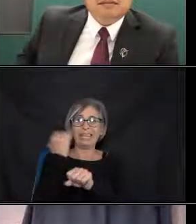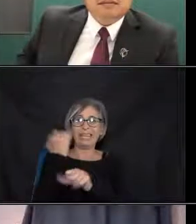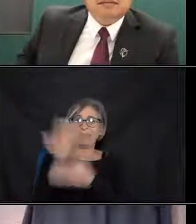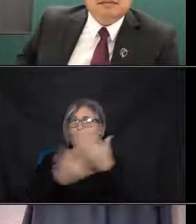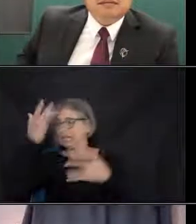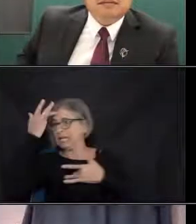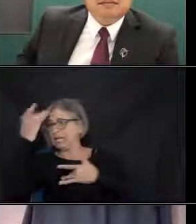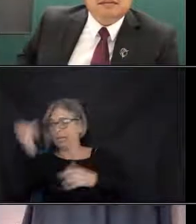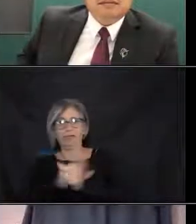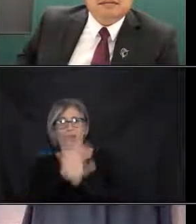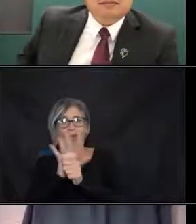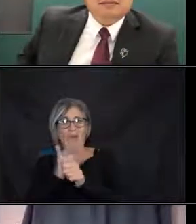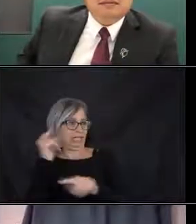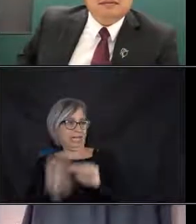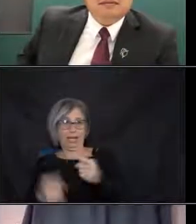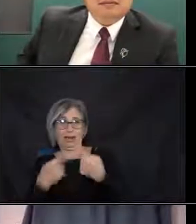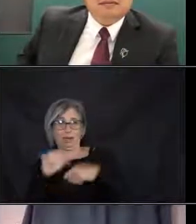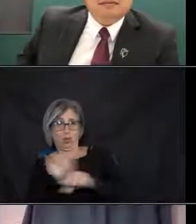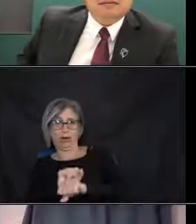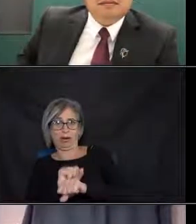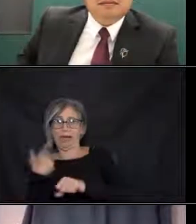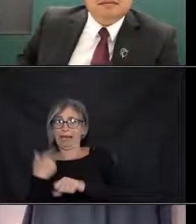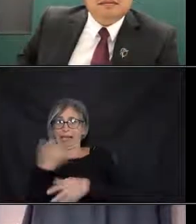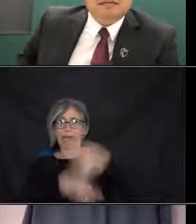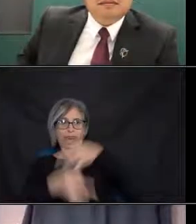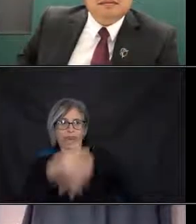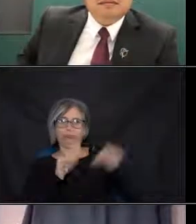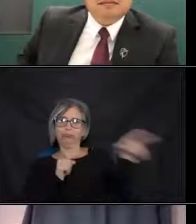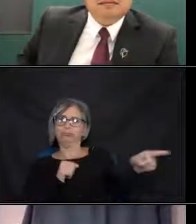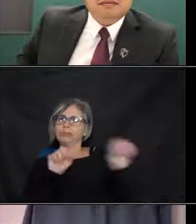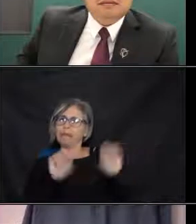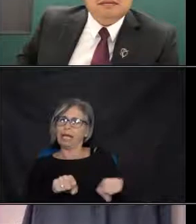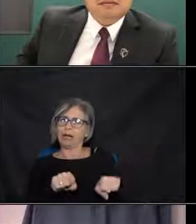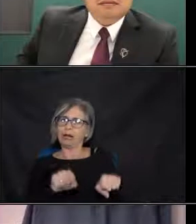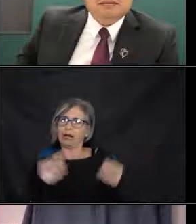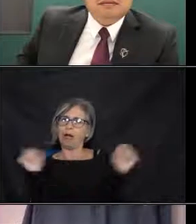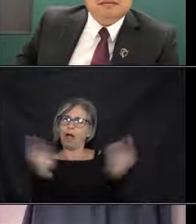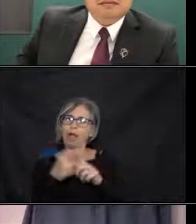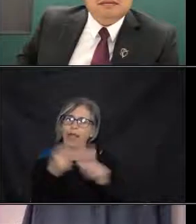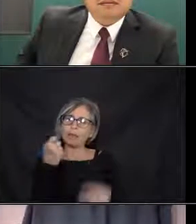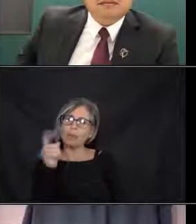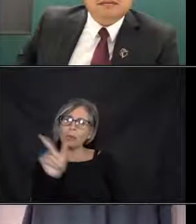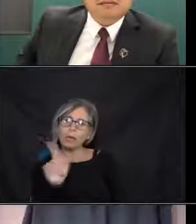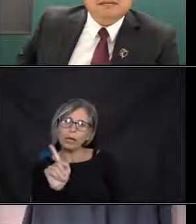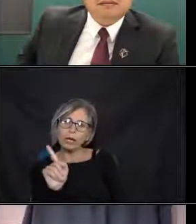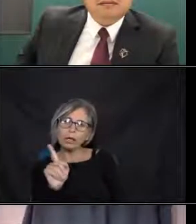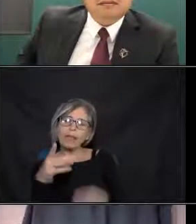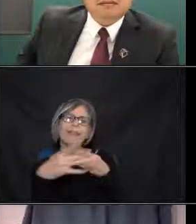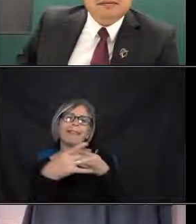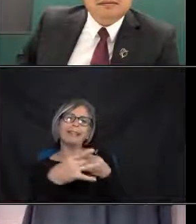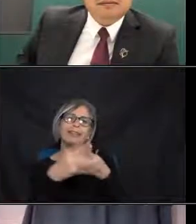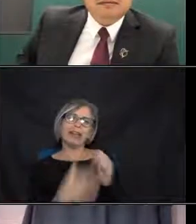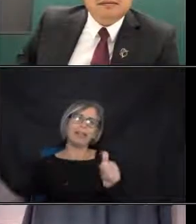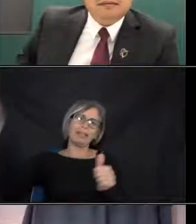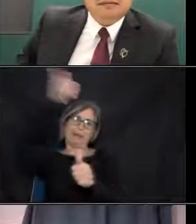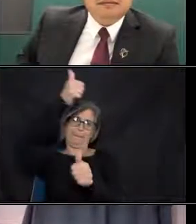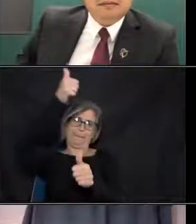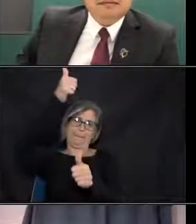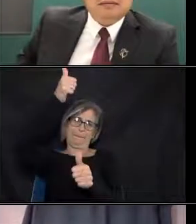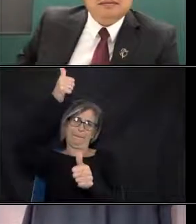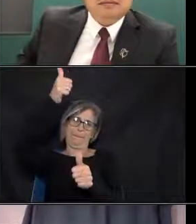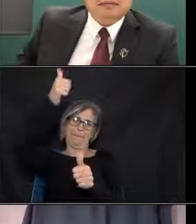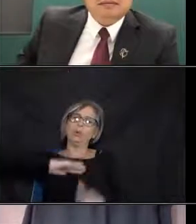has COVID or whatever it may be. And all that stems from, you know, the leader at the top who's willing to